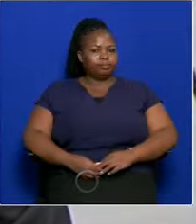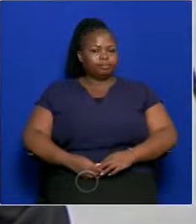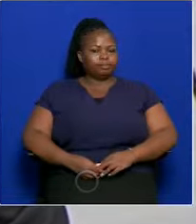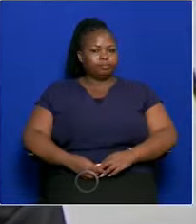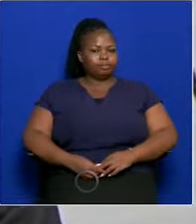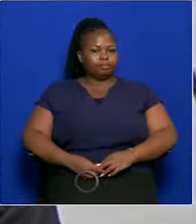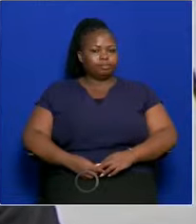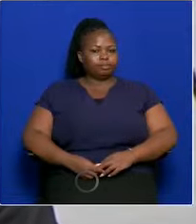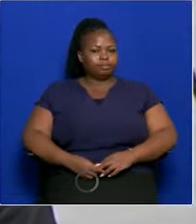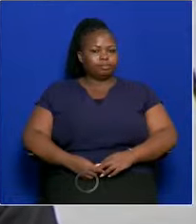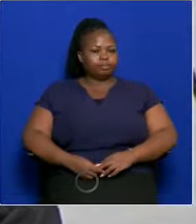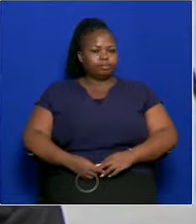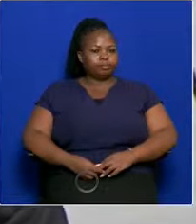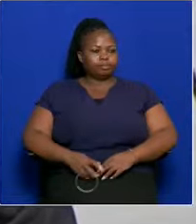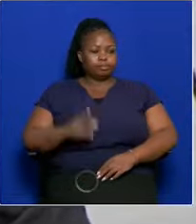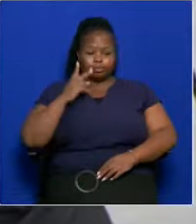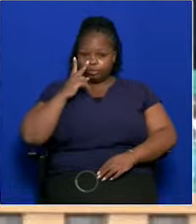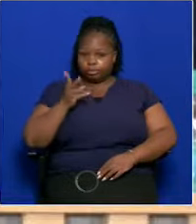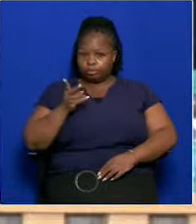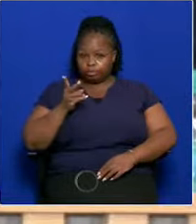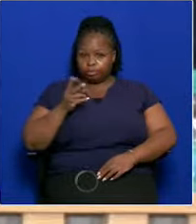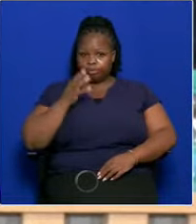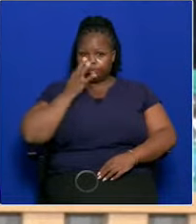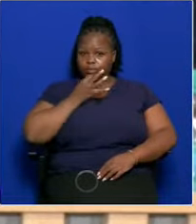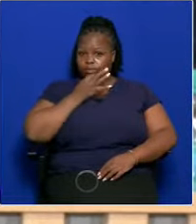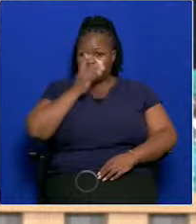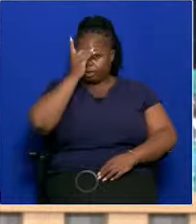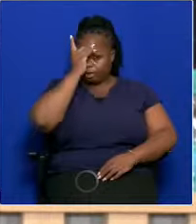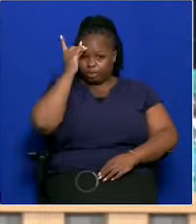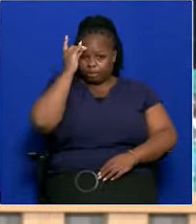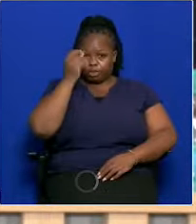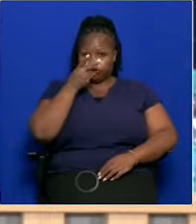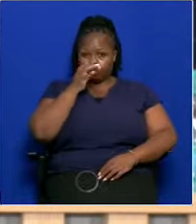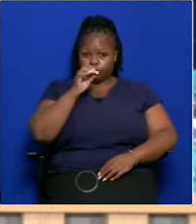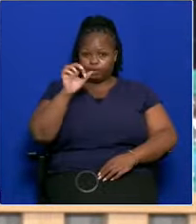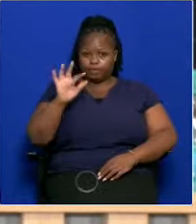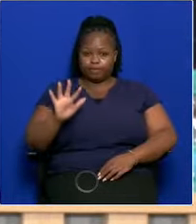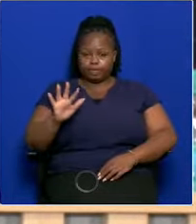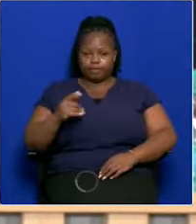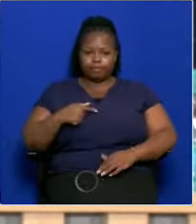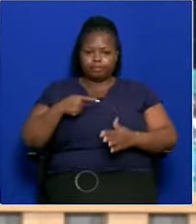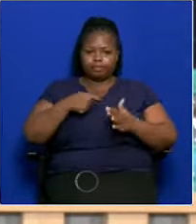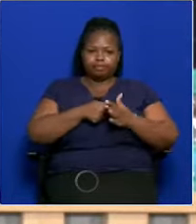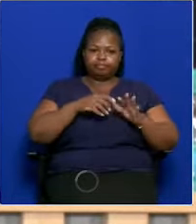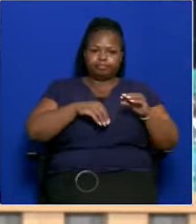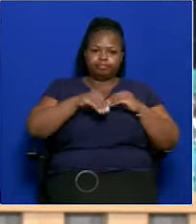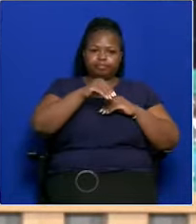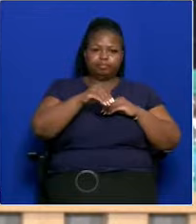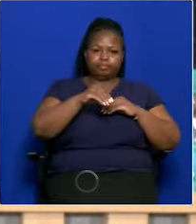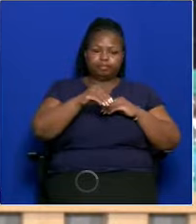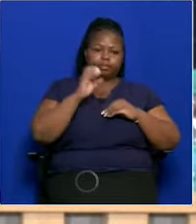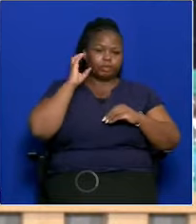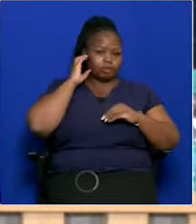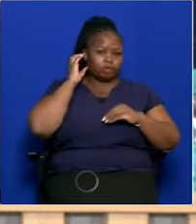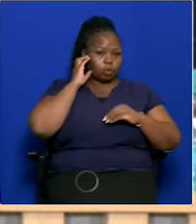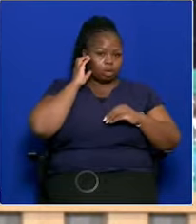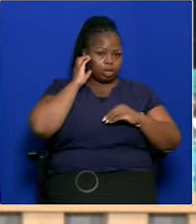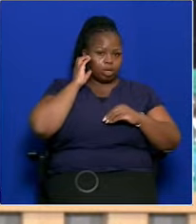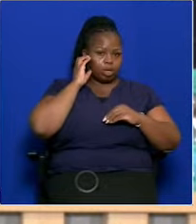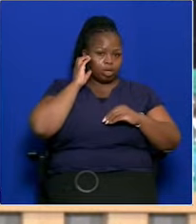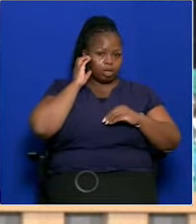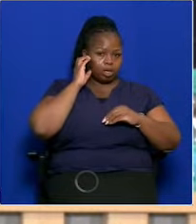You see that you say that during March 2025, I purchased a replacement cellular phone. Yes.